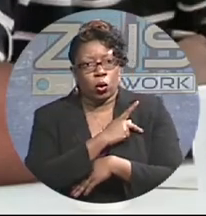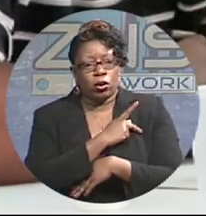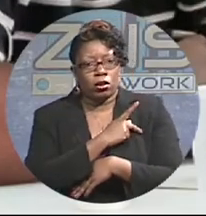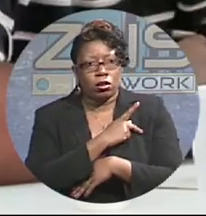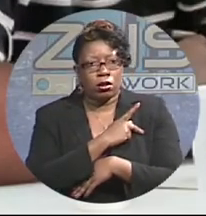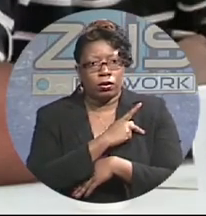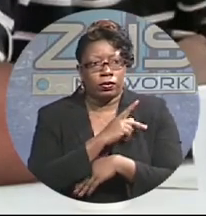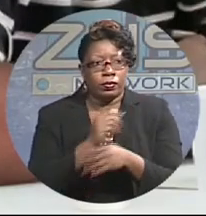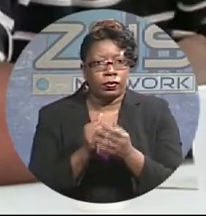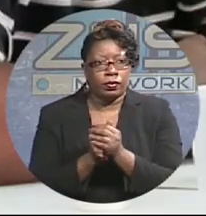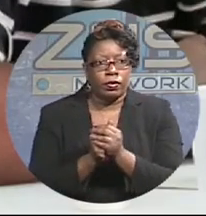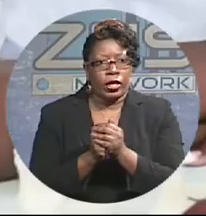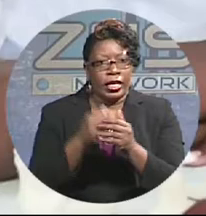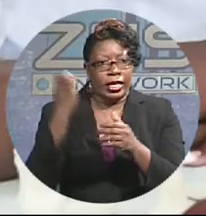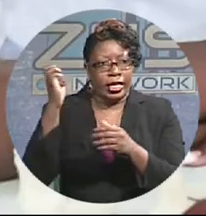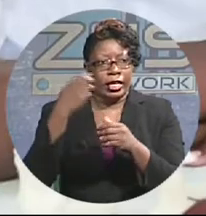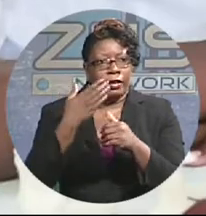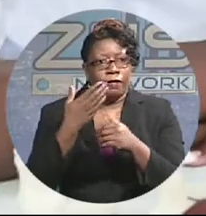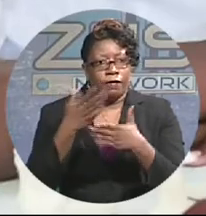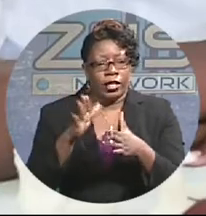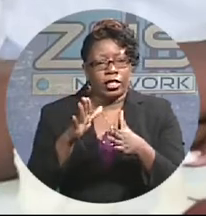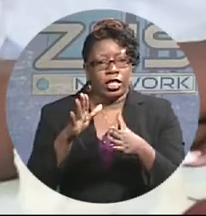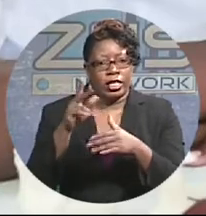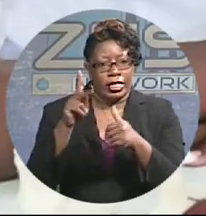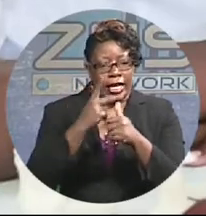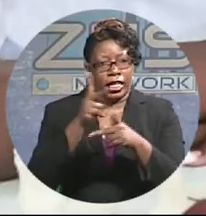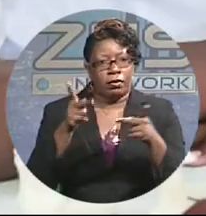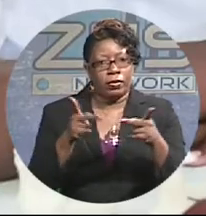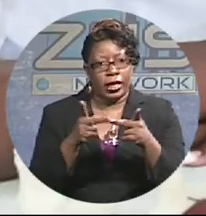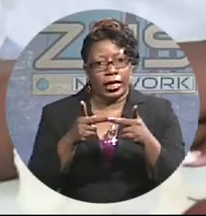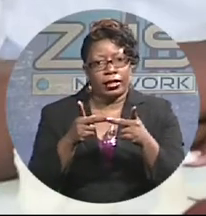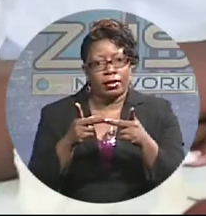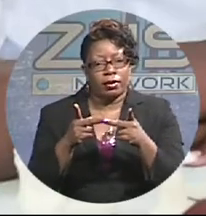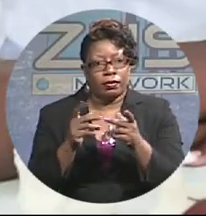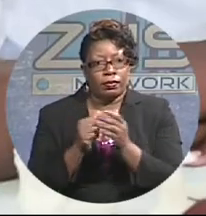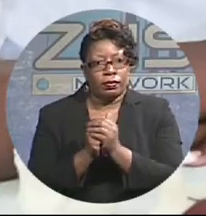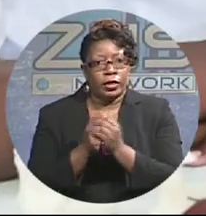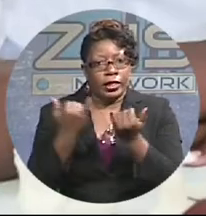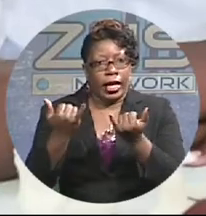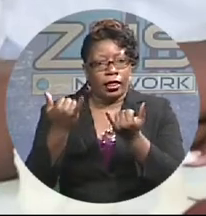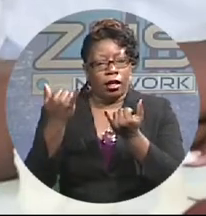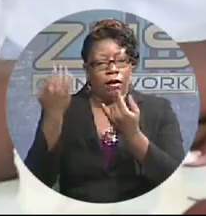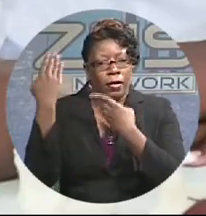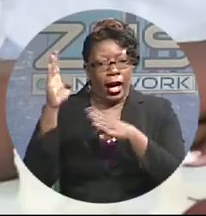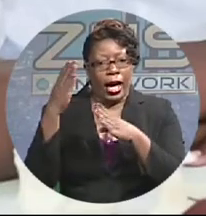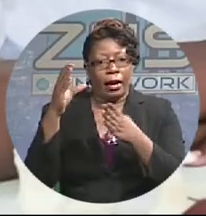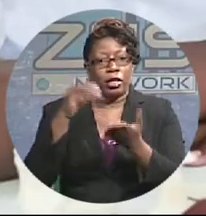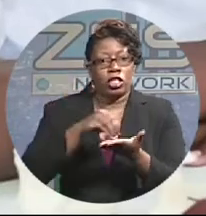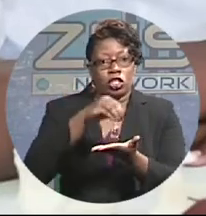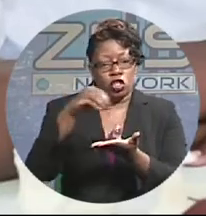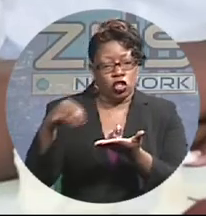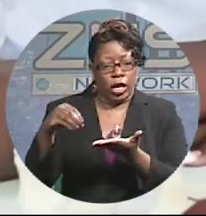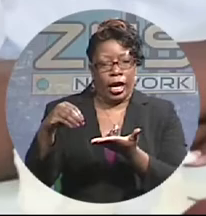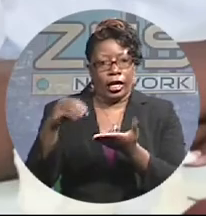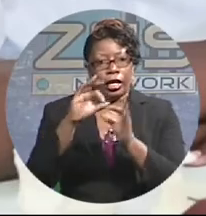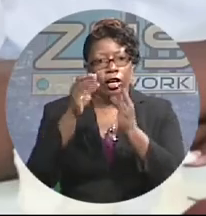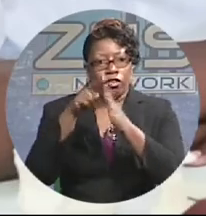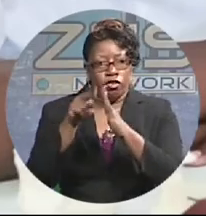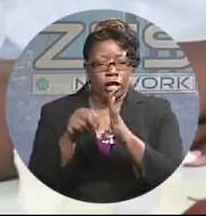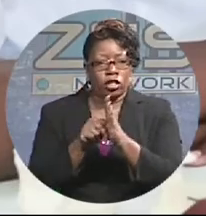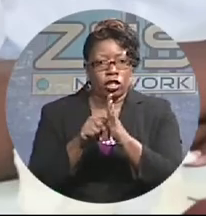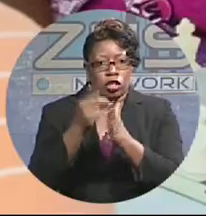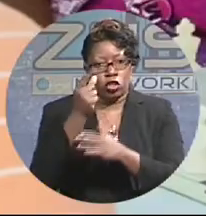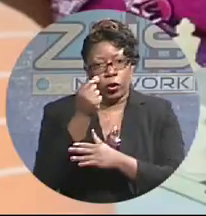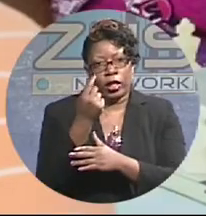way before finishing up in second. Now, with the conclusion of the Blitz Championship, the Bahamas Chess Federation closed out a successful